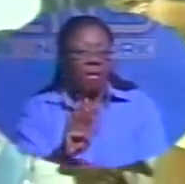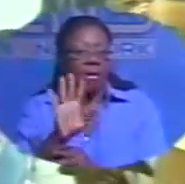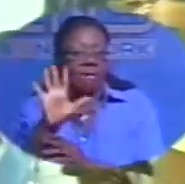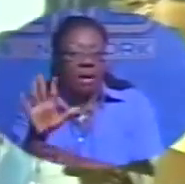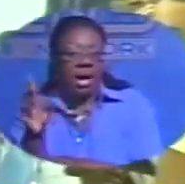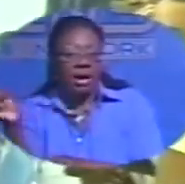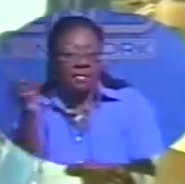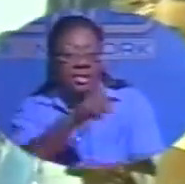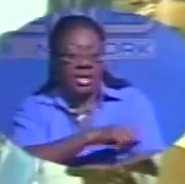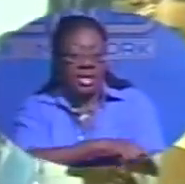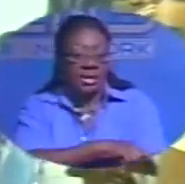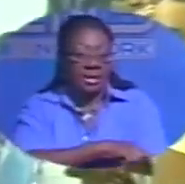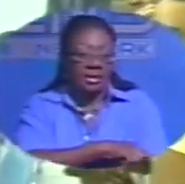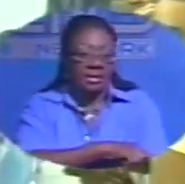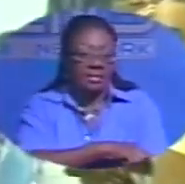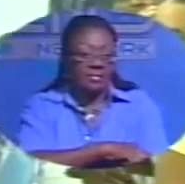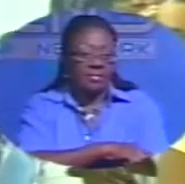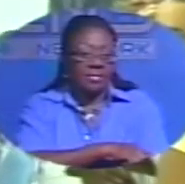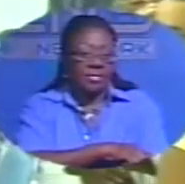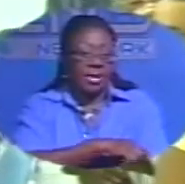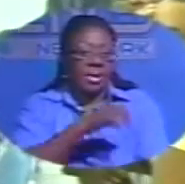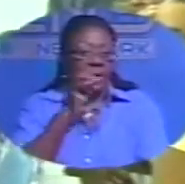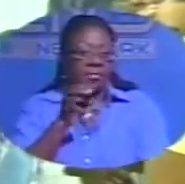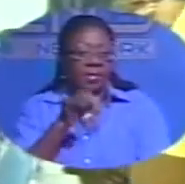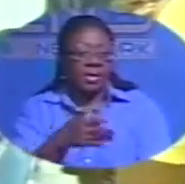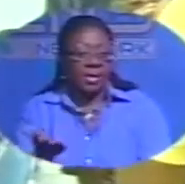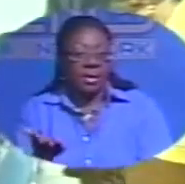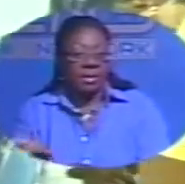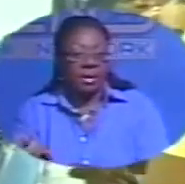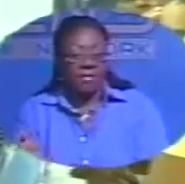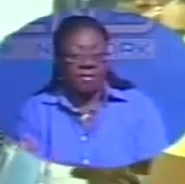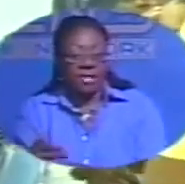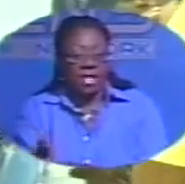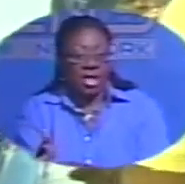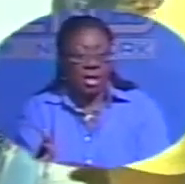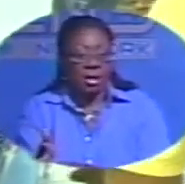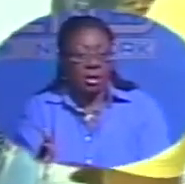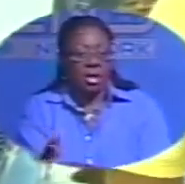4 or 5 days, and if you see them pull anchor this morning,